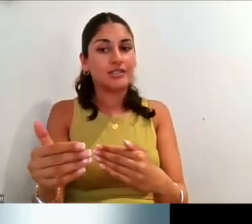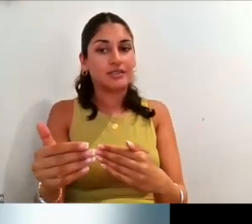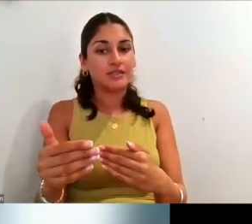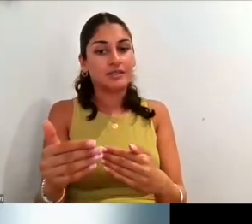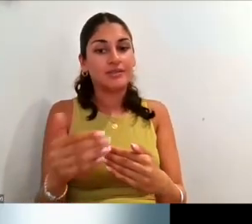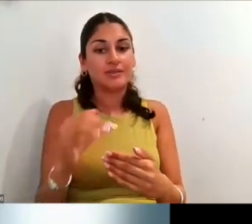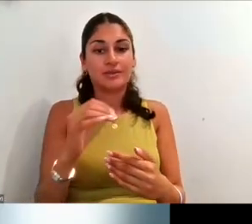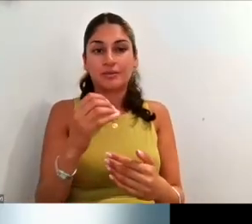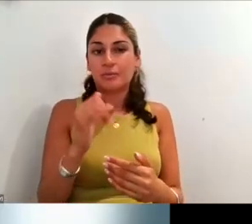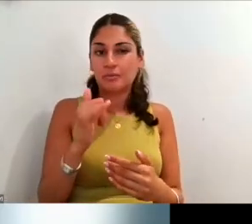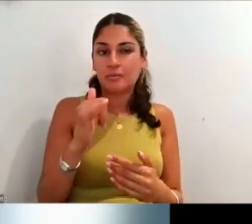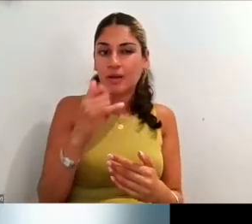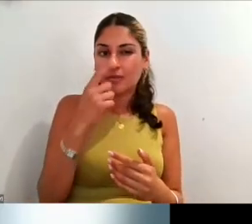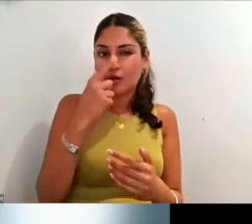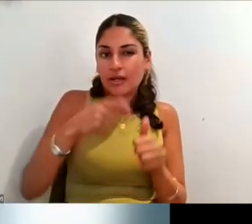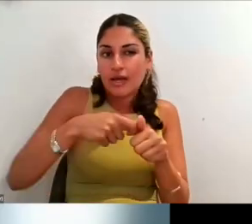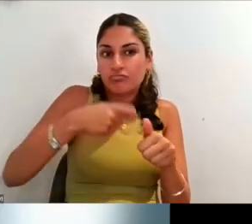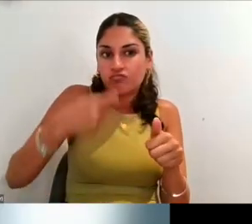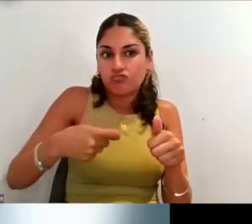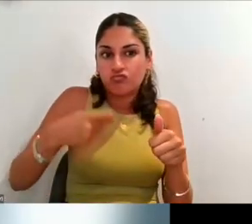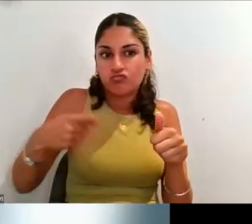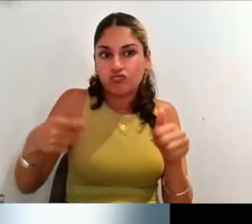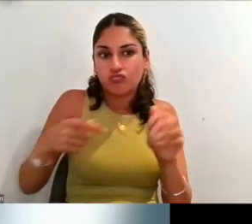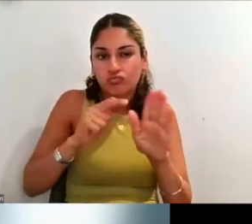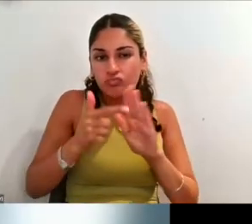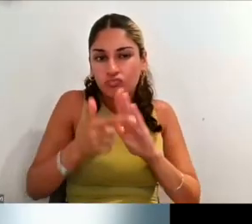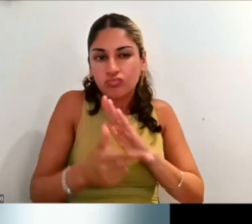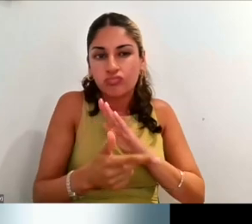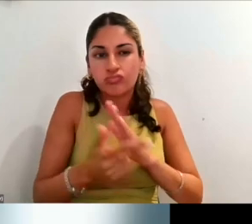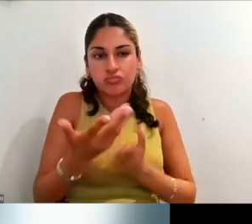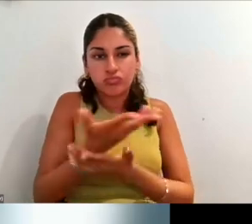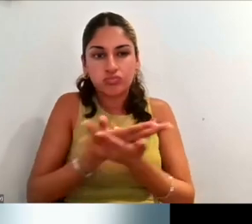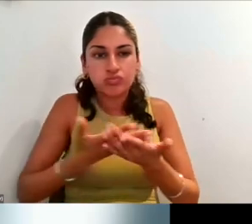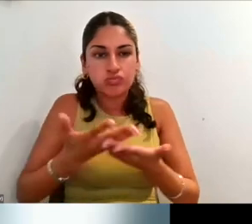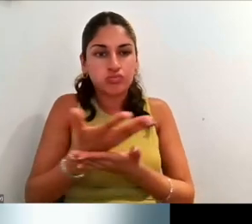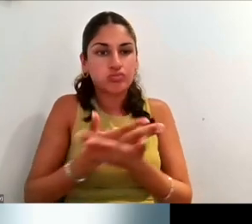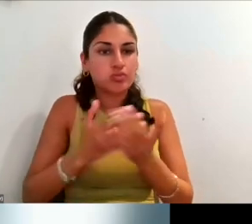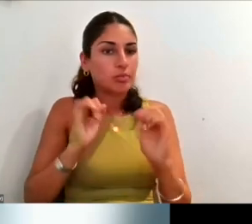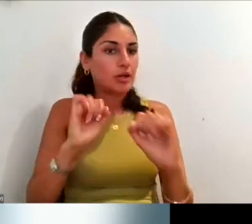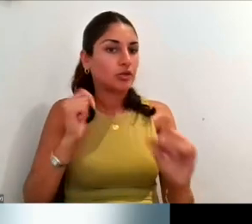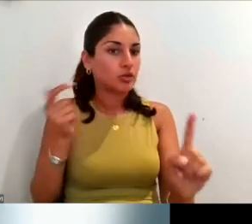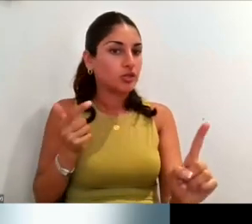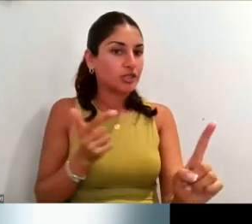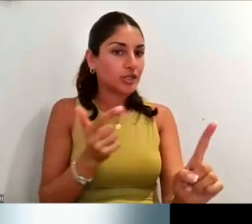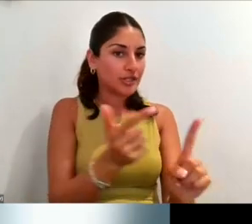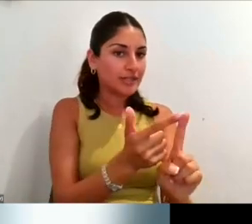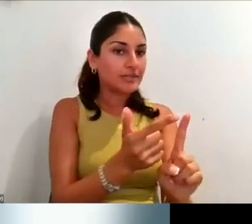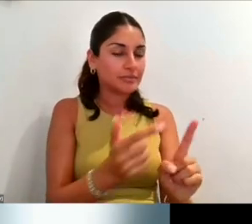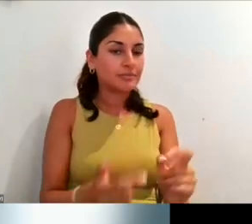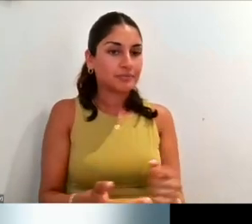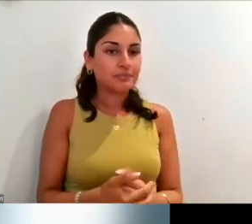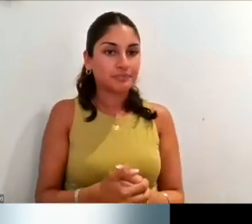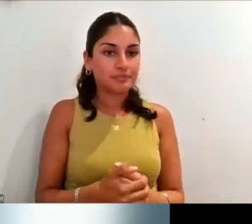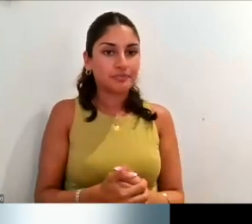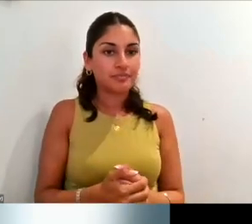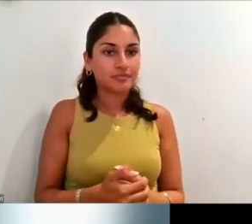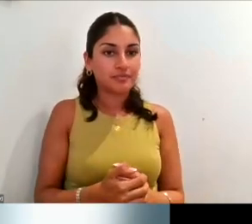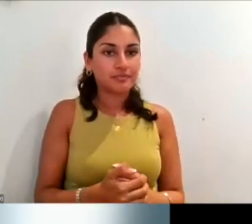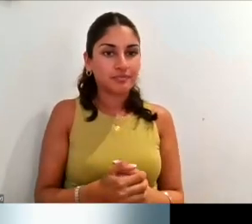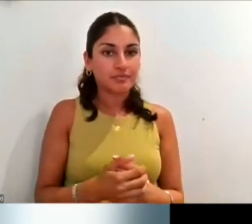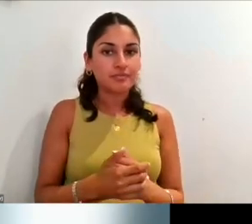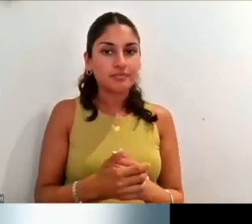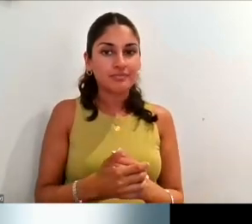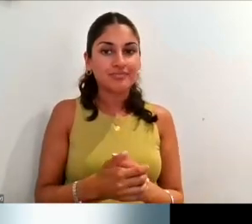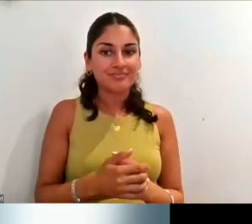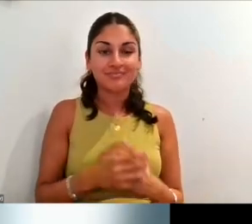have even more time to perhaps talk about your journey and talk even more about your performances. I